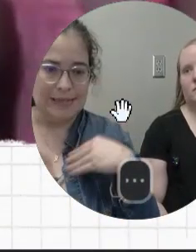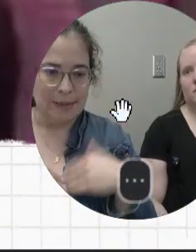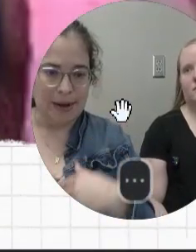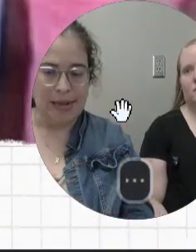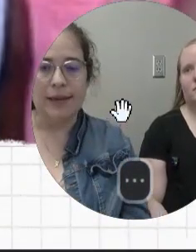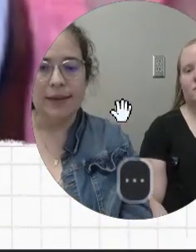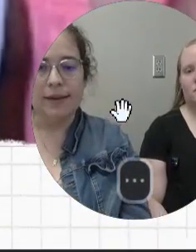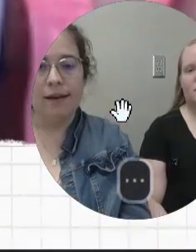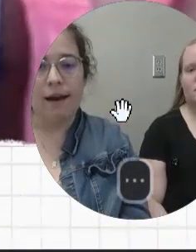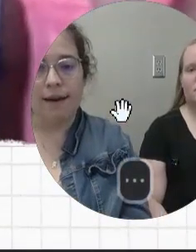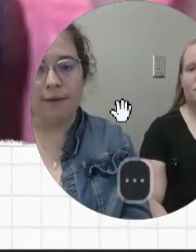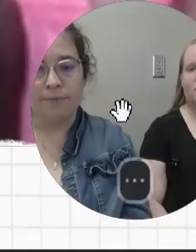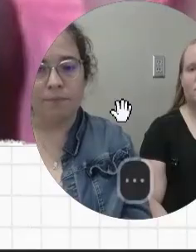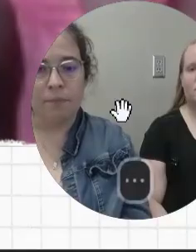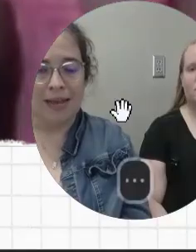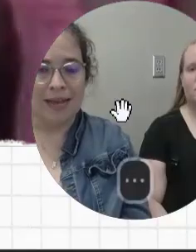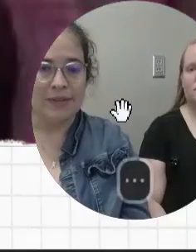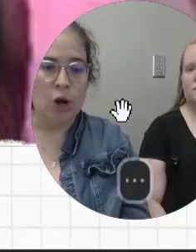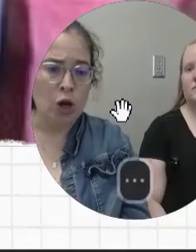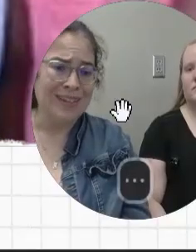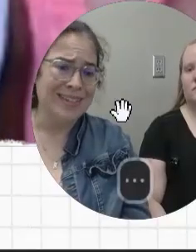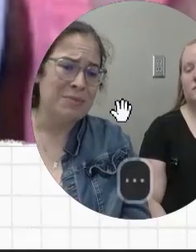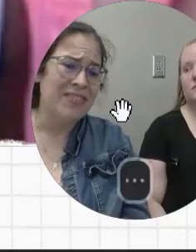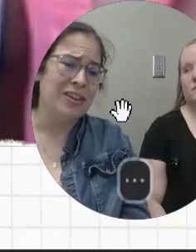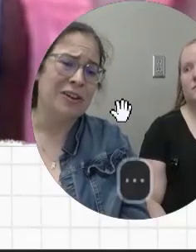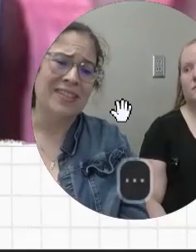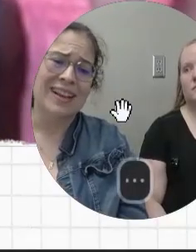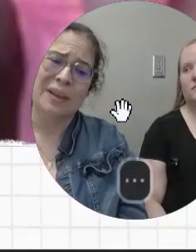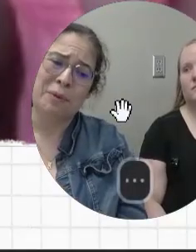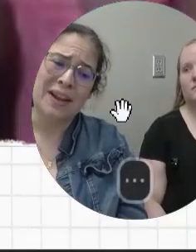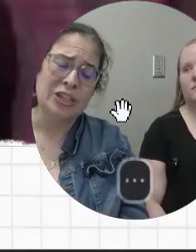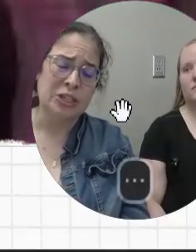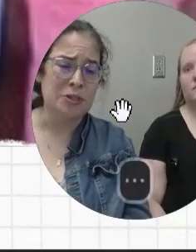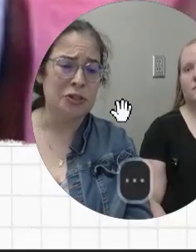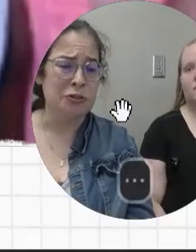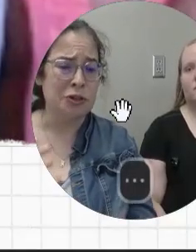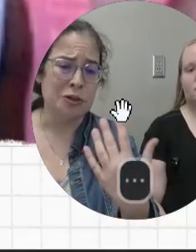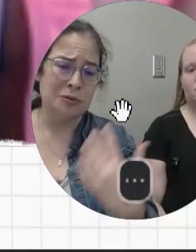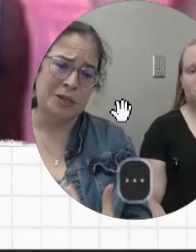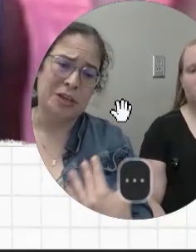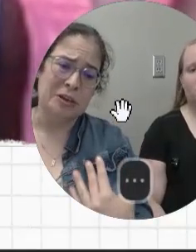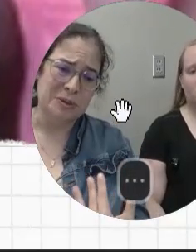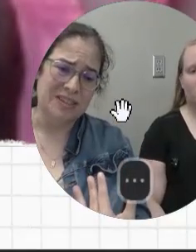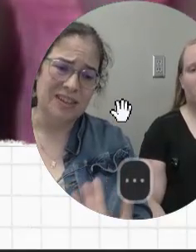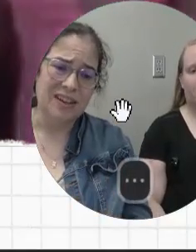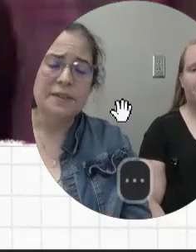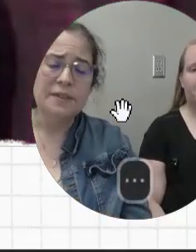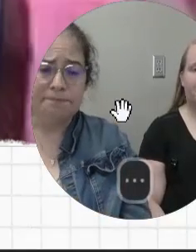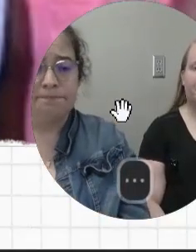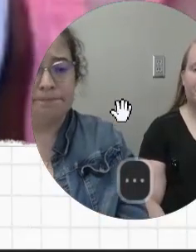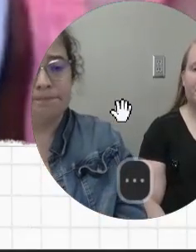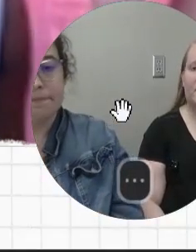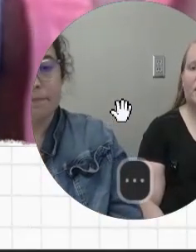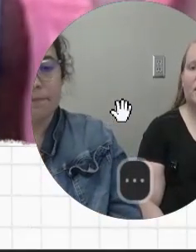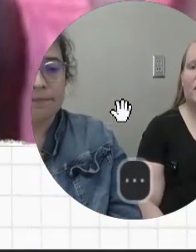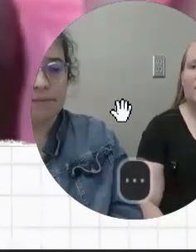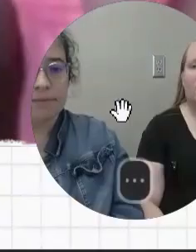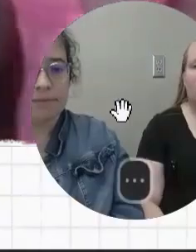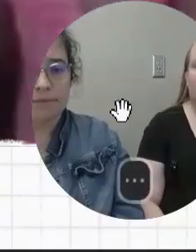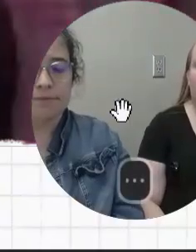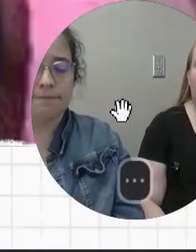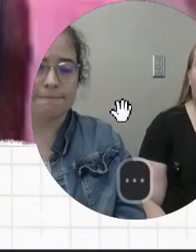us to hear when we can't see somebody. But it gets even harder. This doesn't mean they're even like lip reading. It just means they're using those cues.